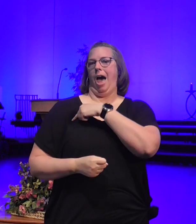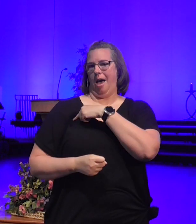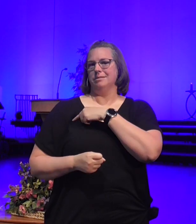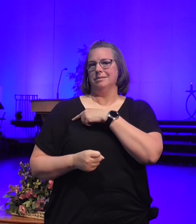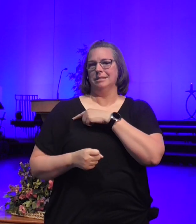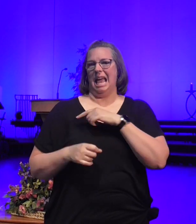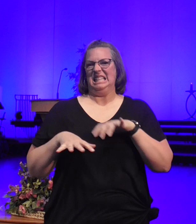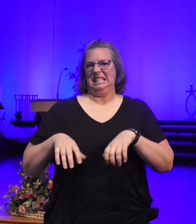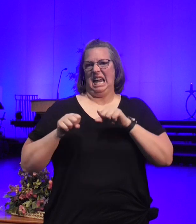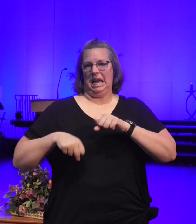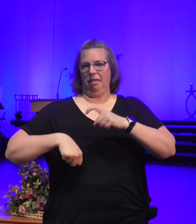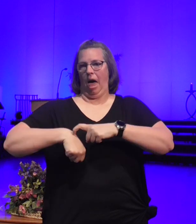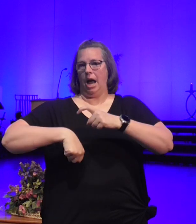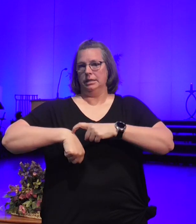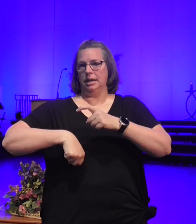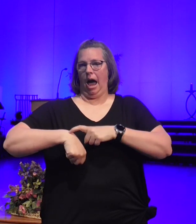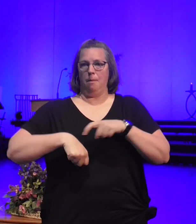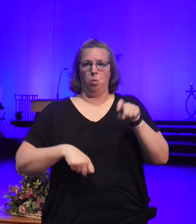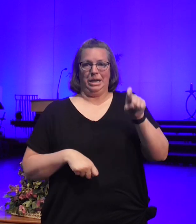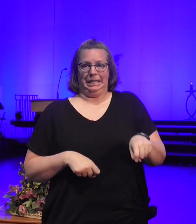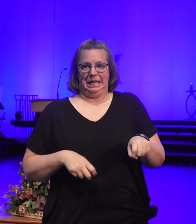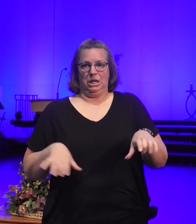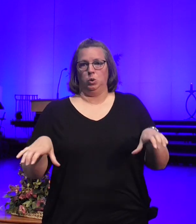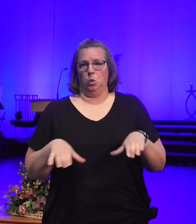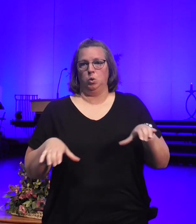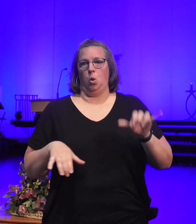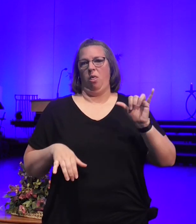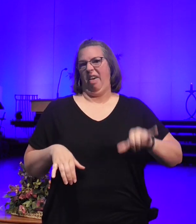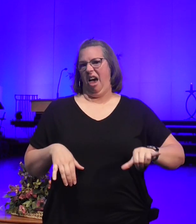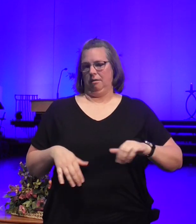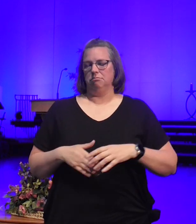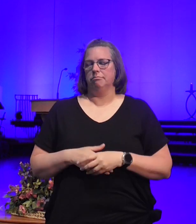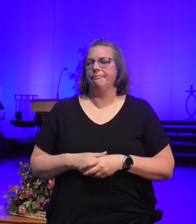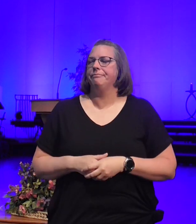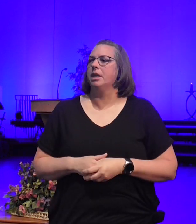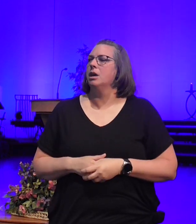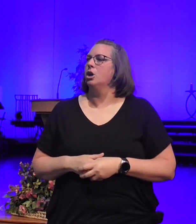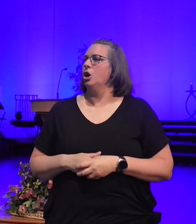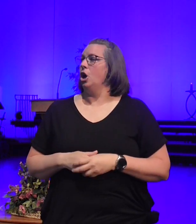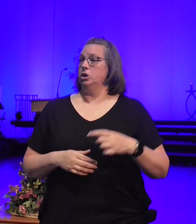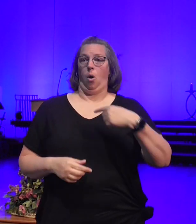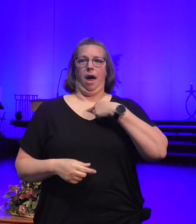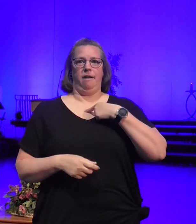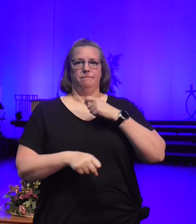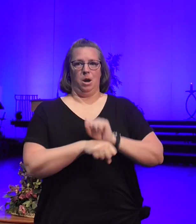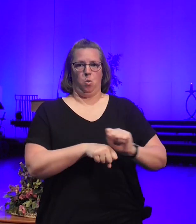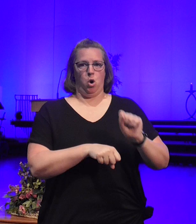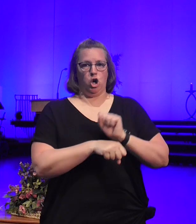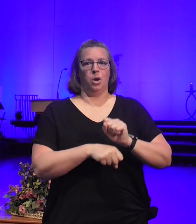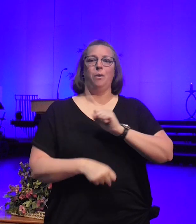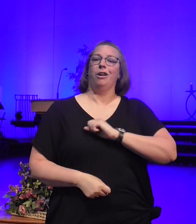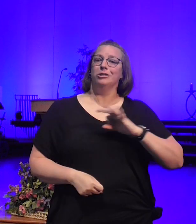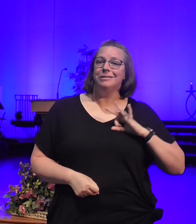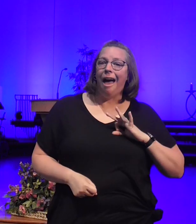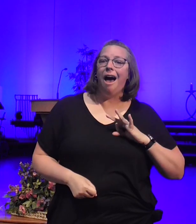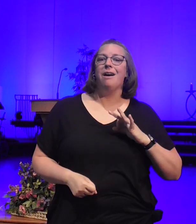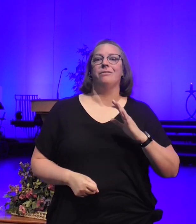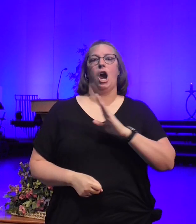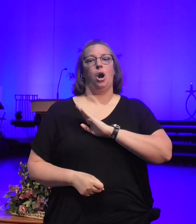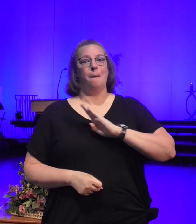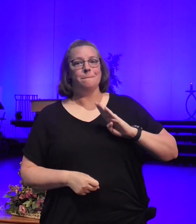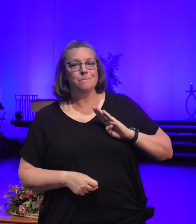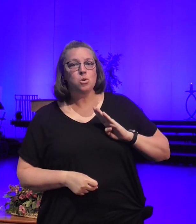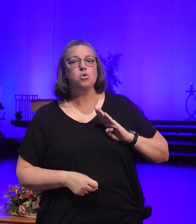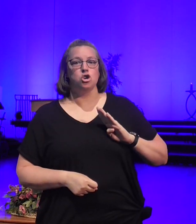the time that we need to do that kind of rejuvenation. And I have been working with our staff leadership and our Board of